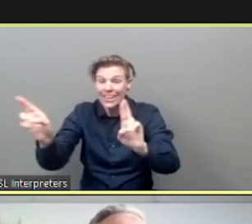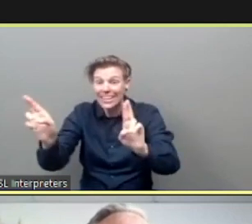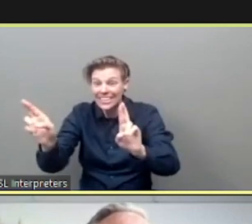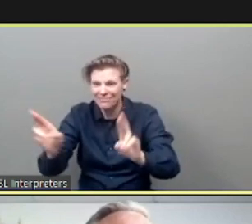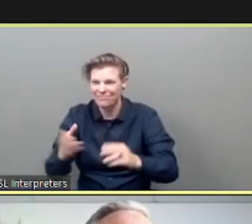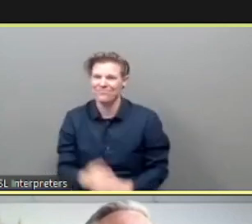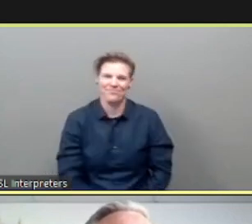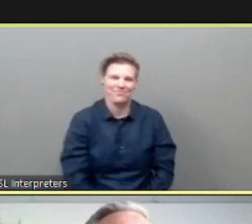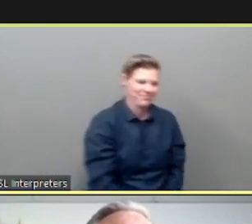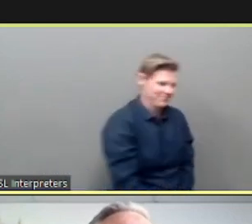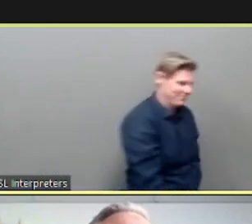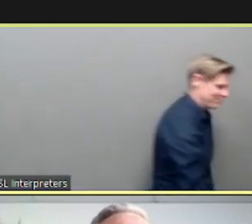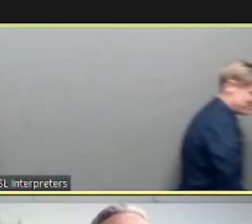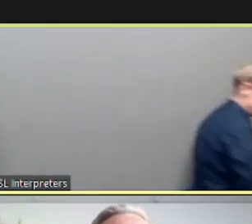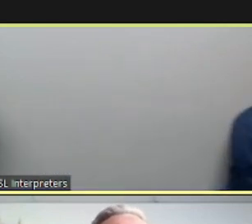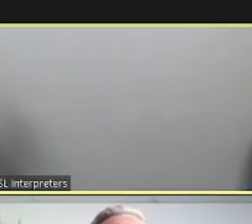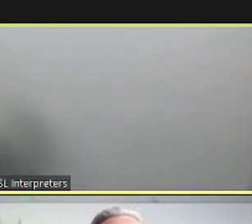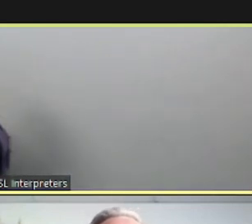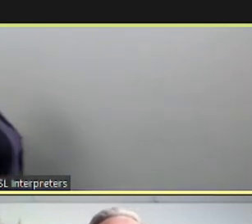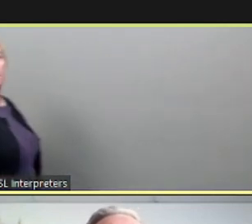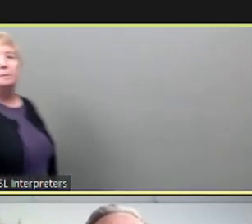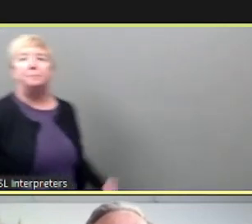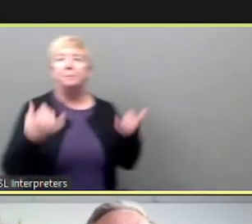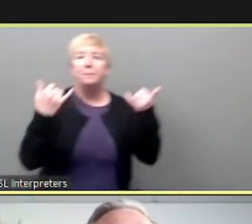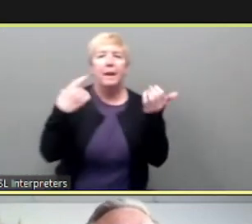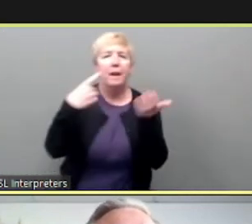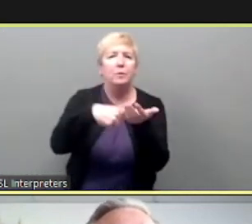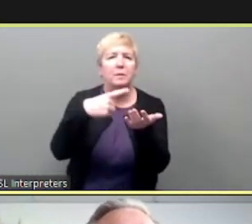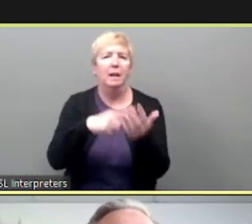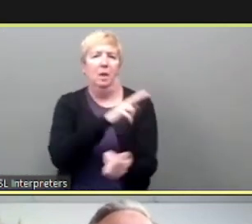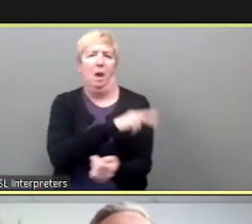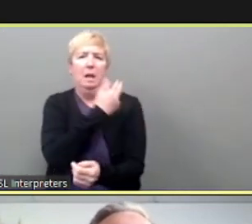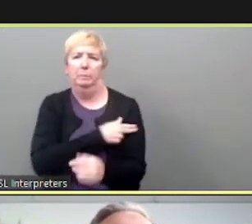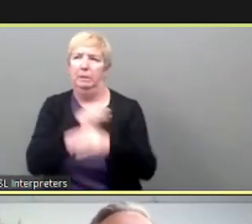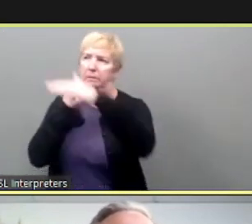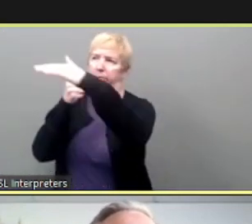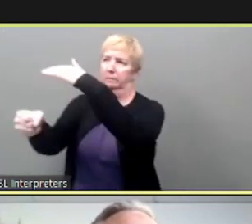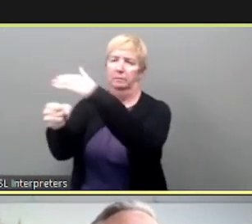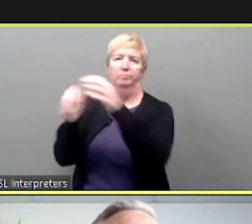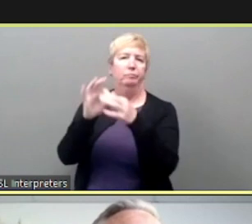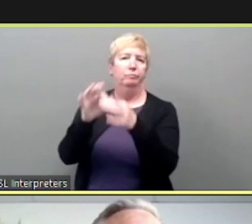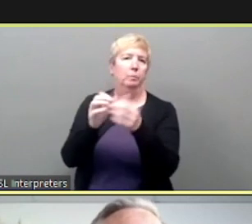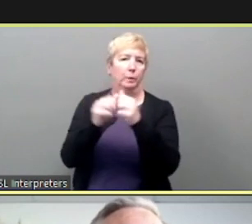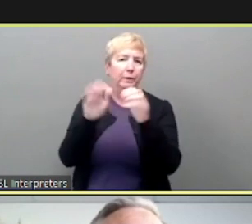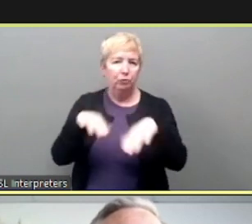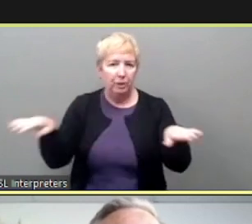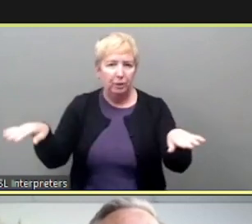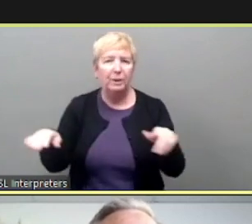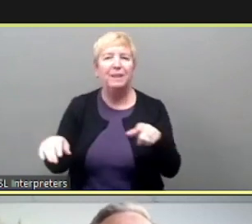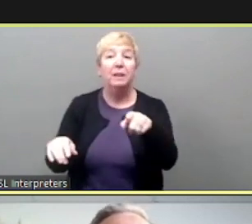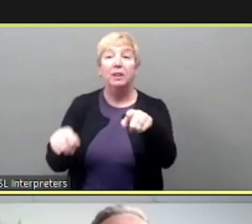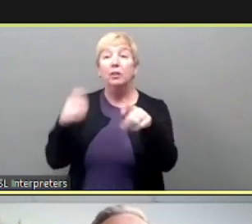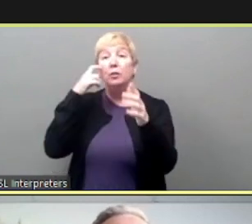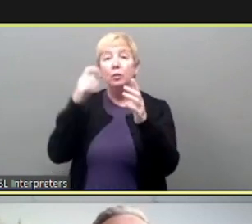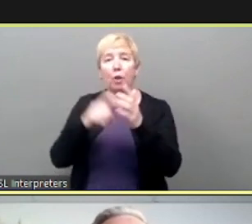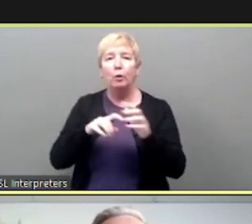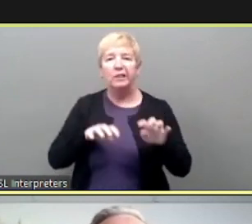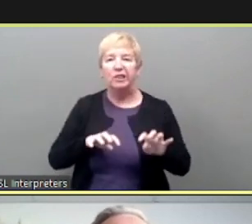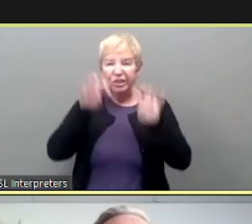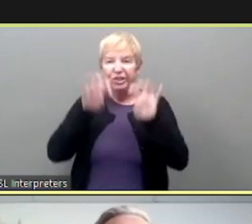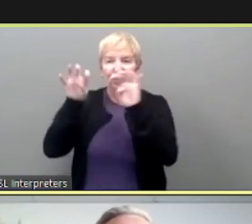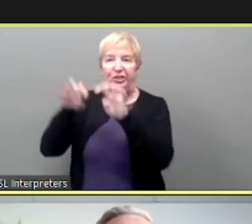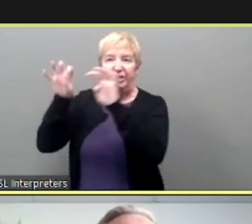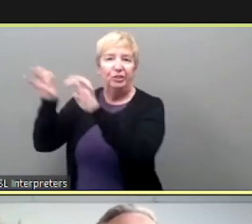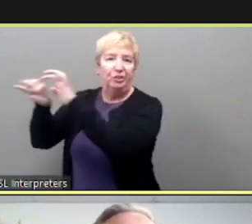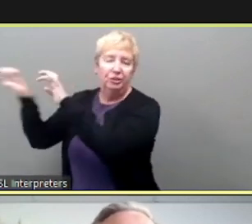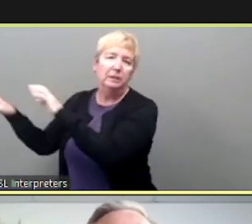These are hospitalizations in kids. We took out the adults. You see a lot of very choppy lines there, and which looks